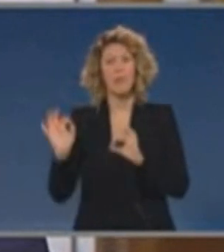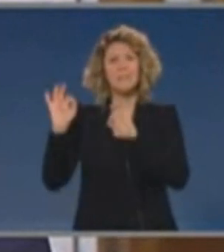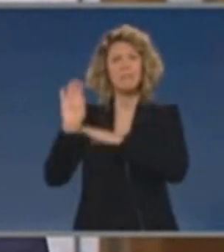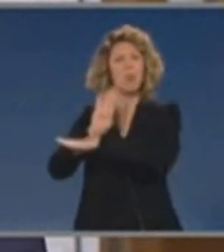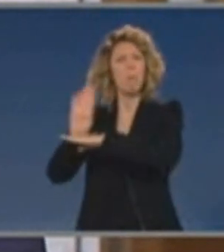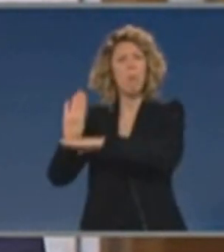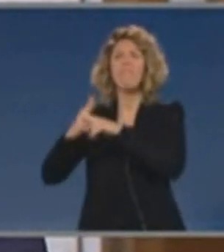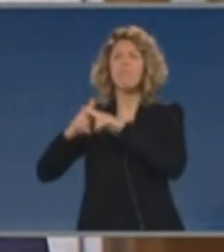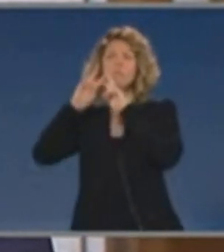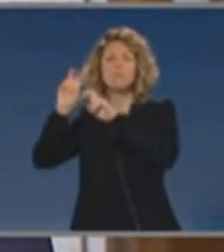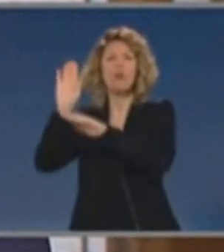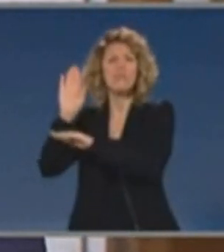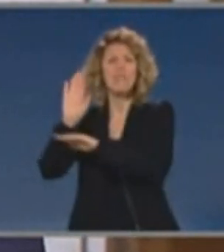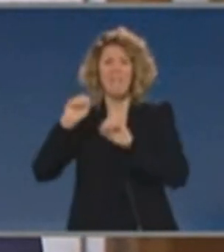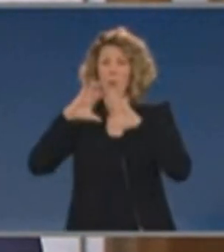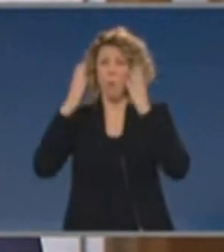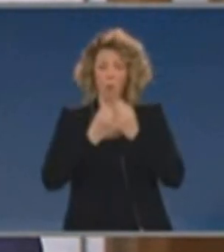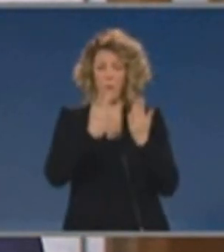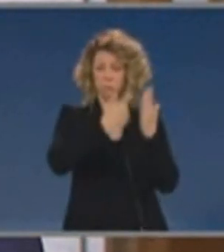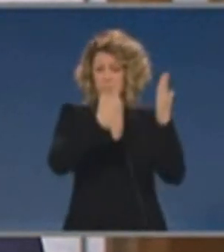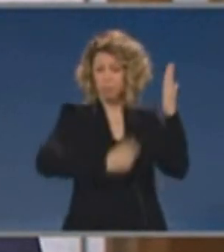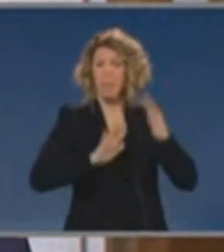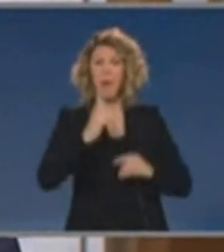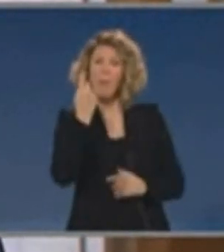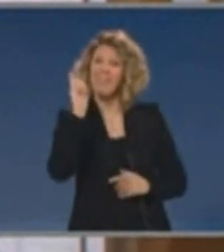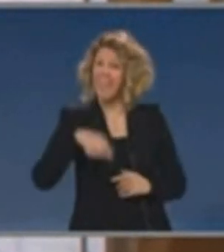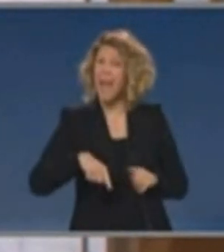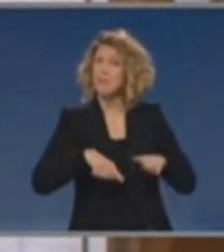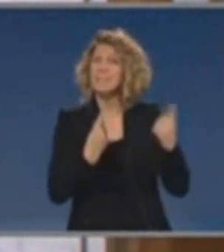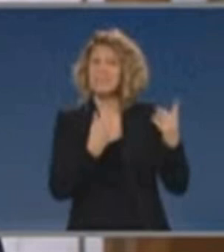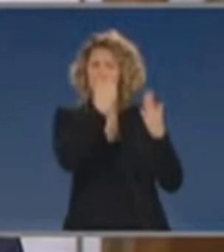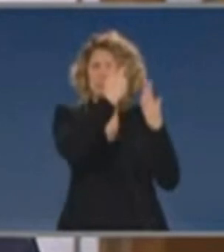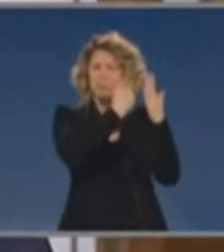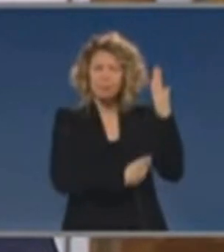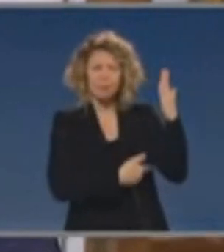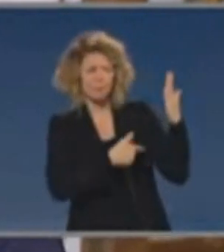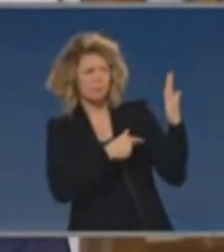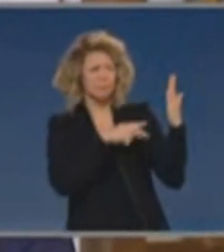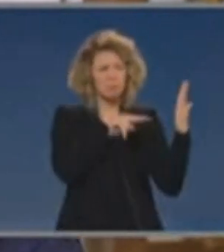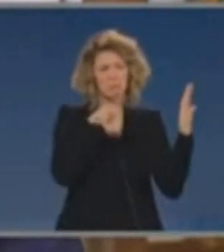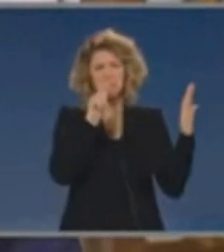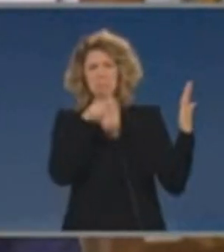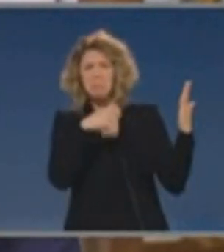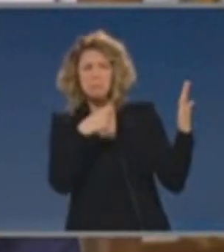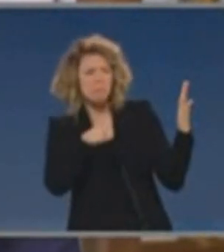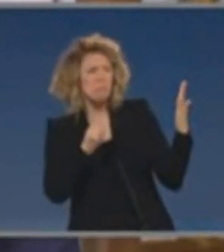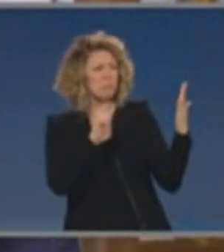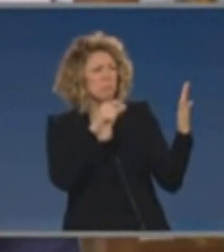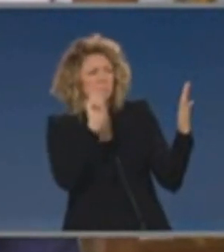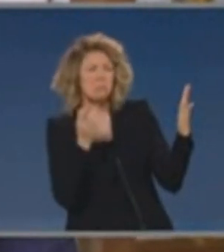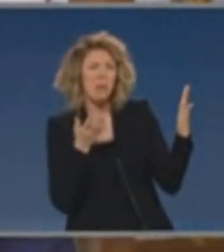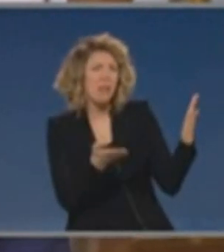than 1,000 conditional approvals on their books. We need to have the